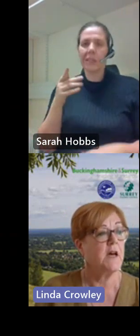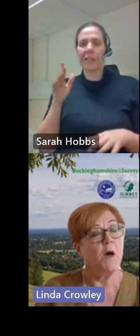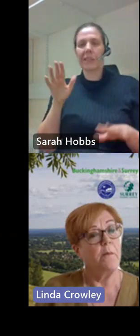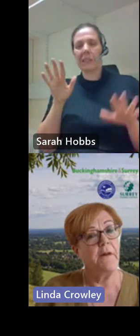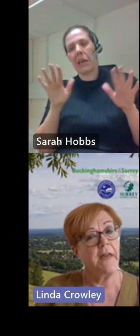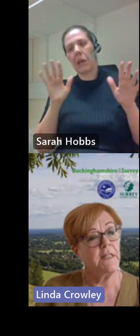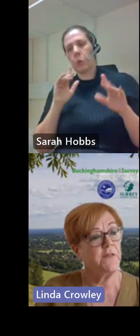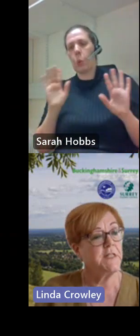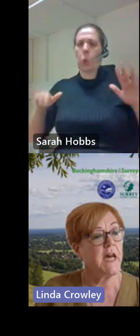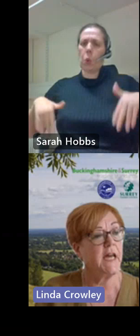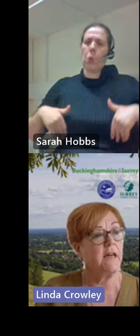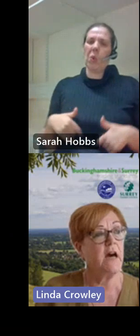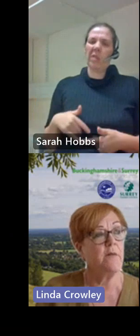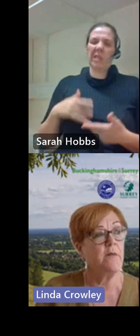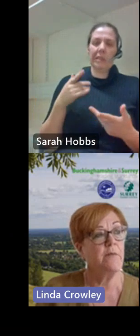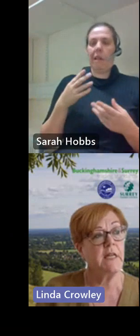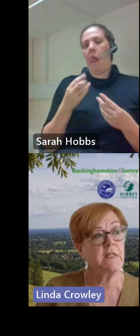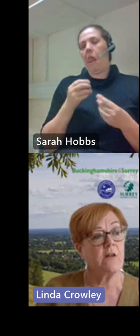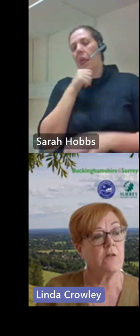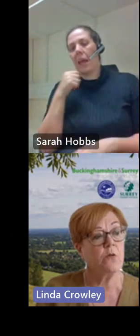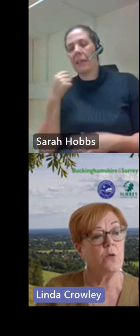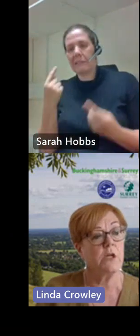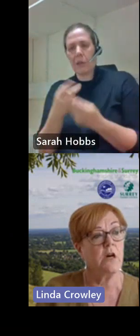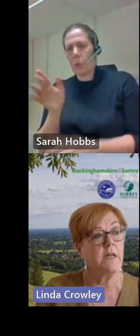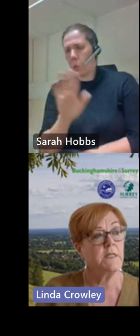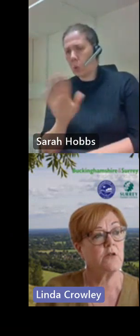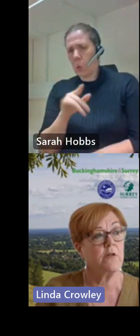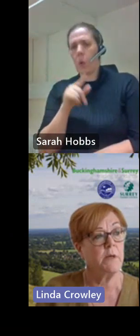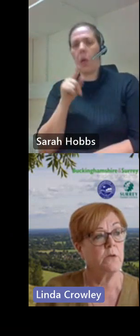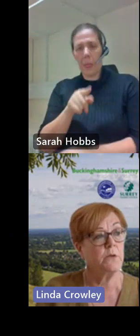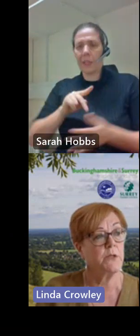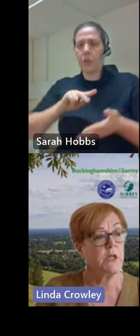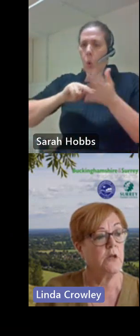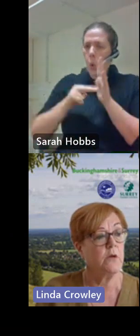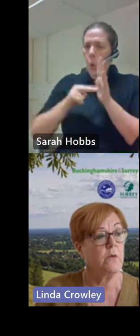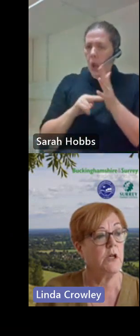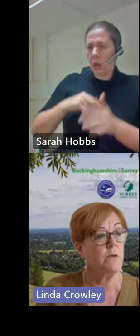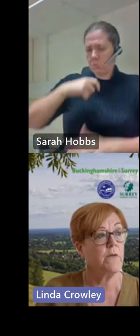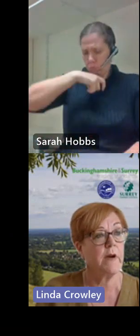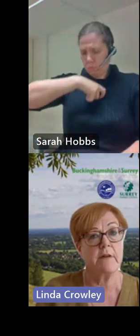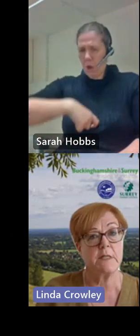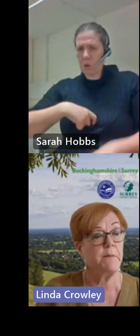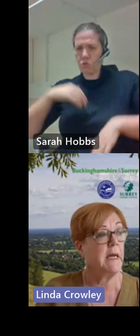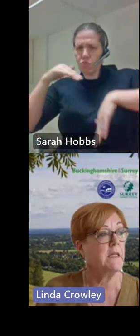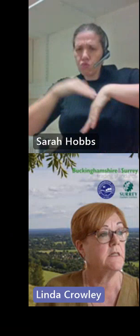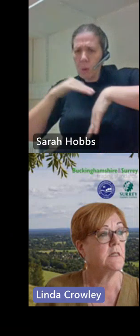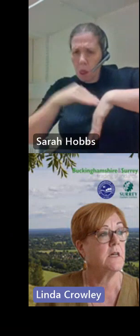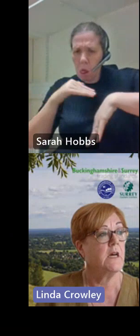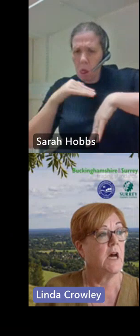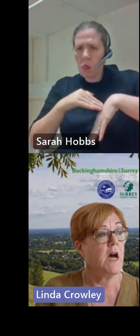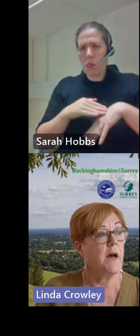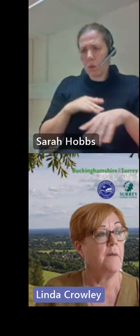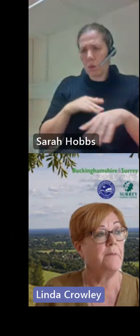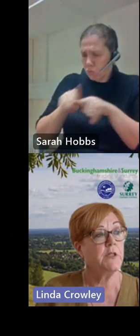scams? But at the end of the day, these are organised criminals who use various